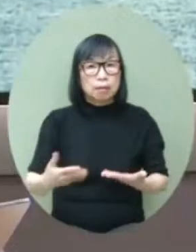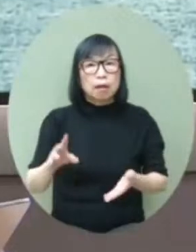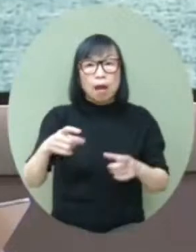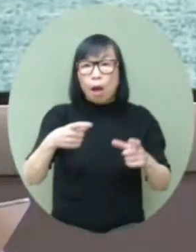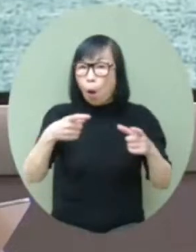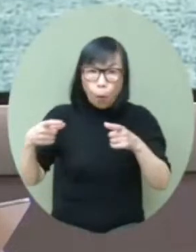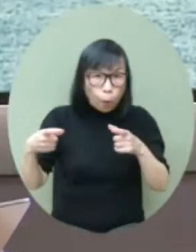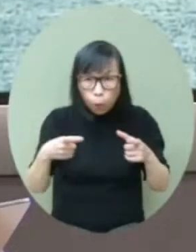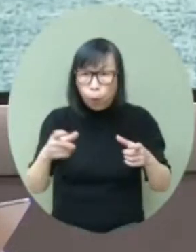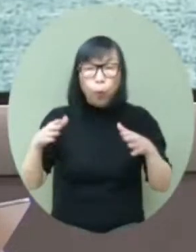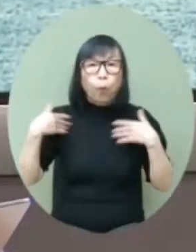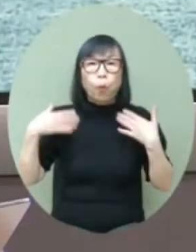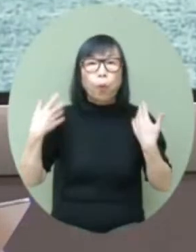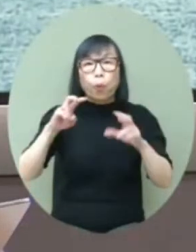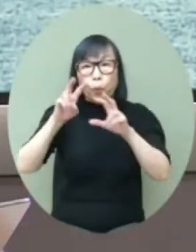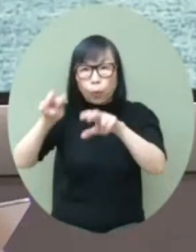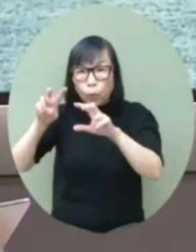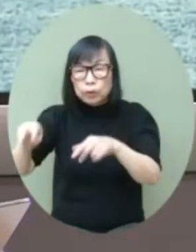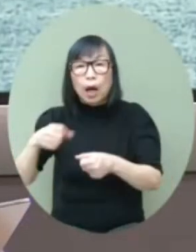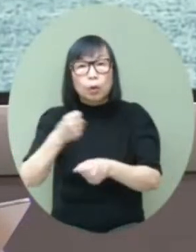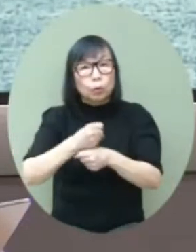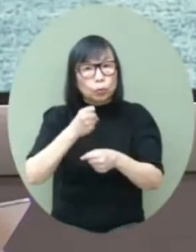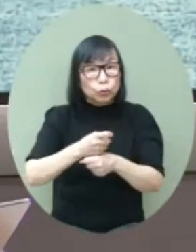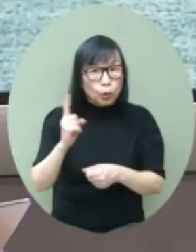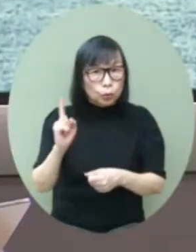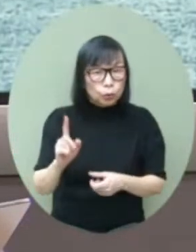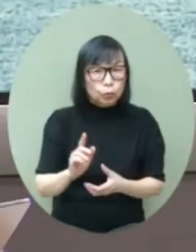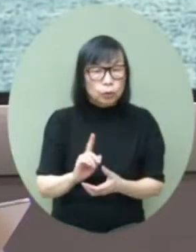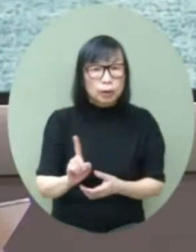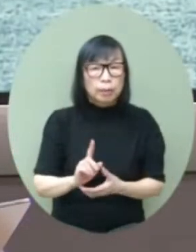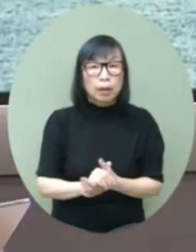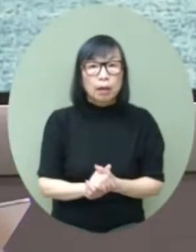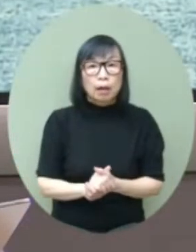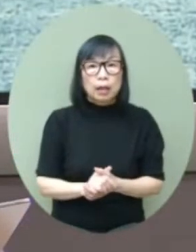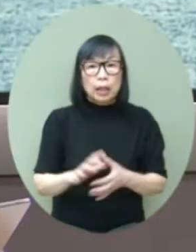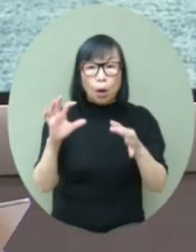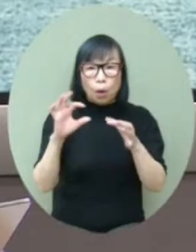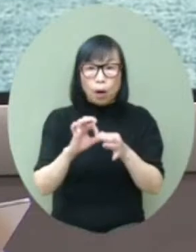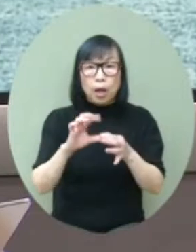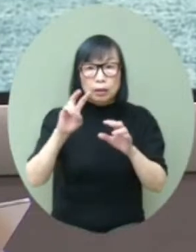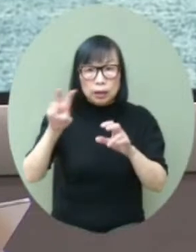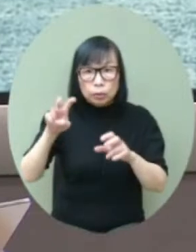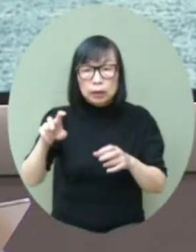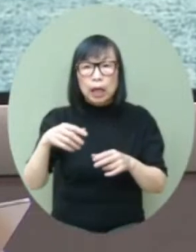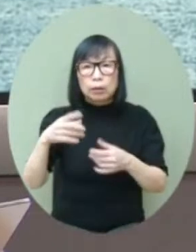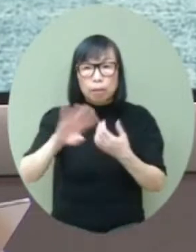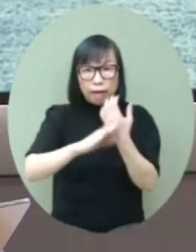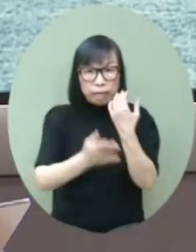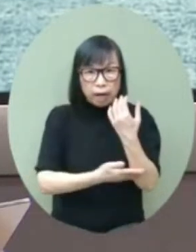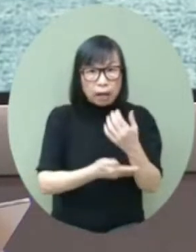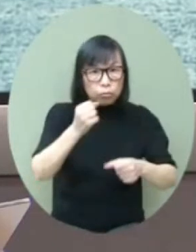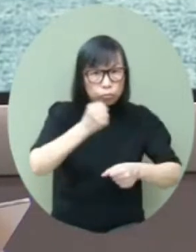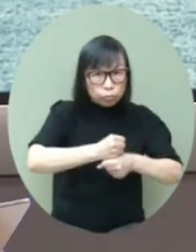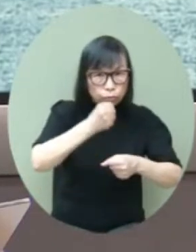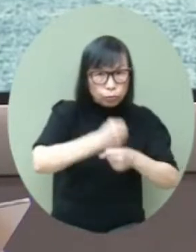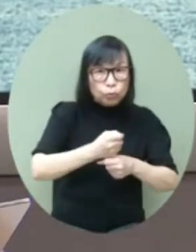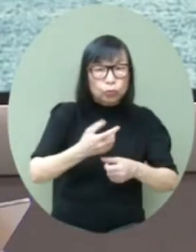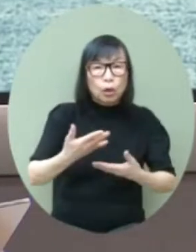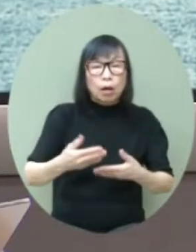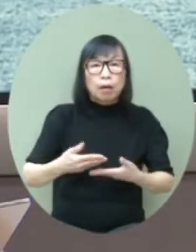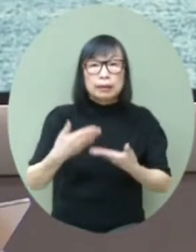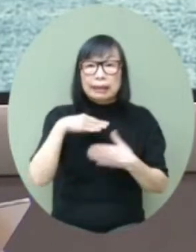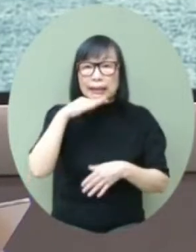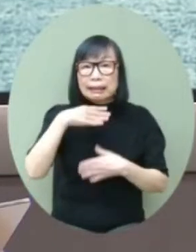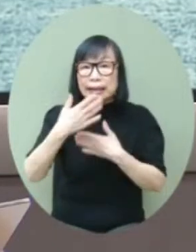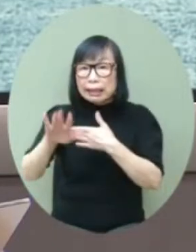So for the investigations and also the enforcement matters, so I will let our other departments to follow up here, because